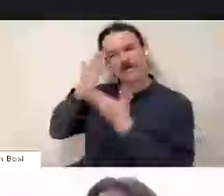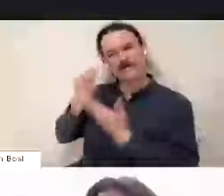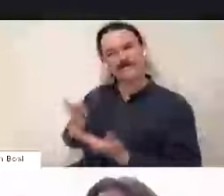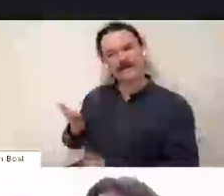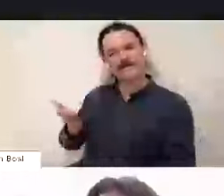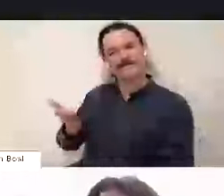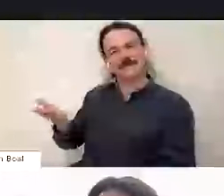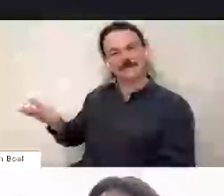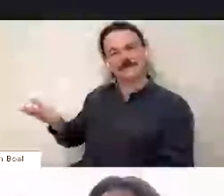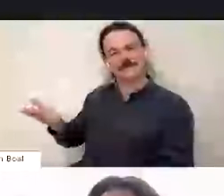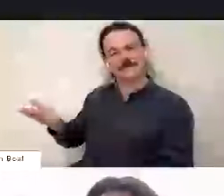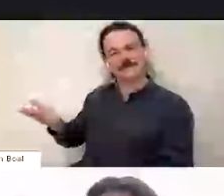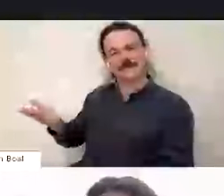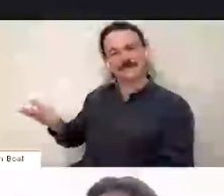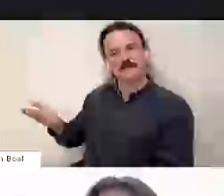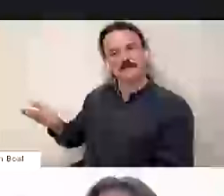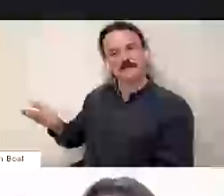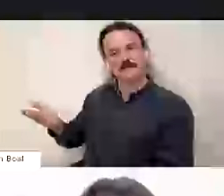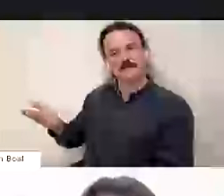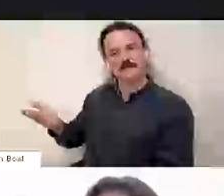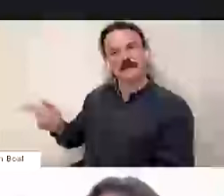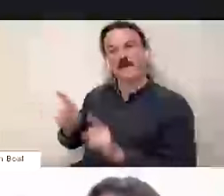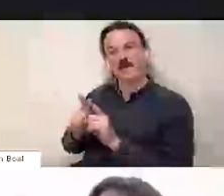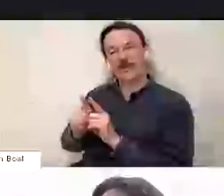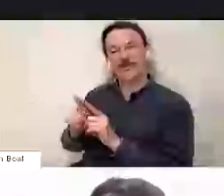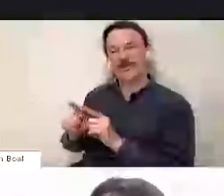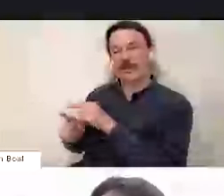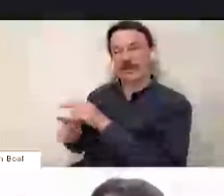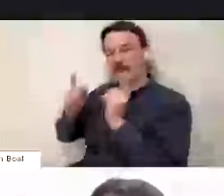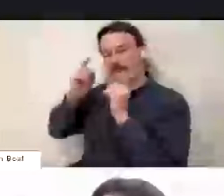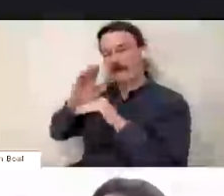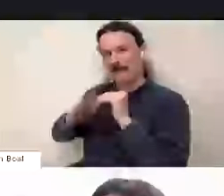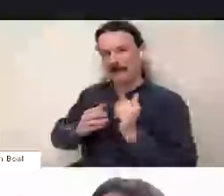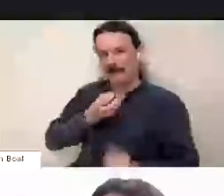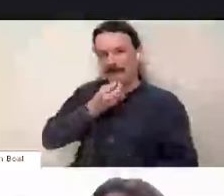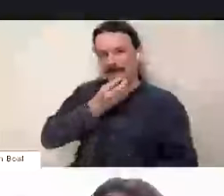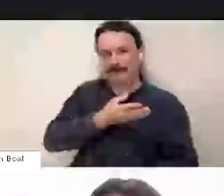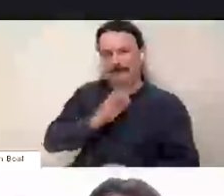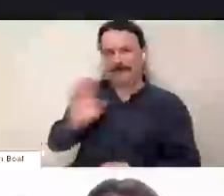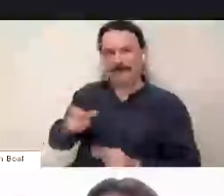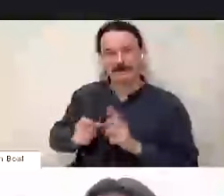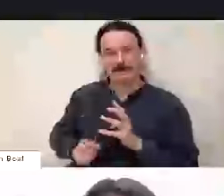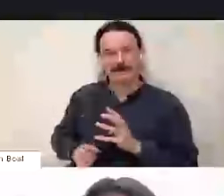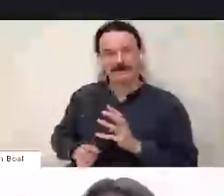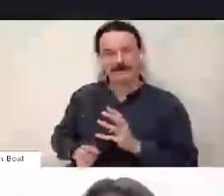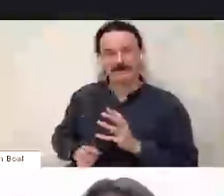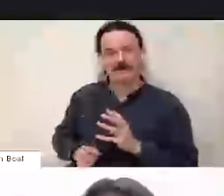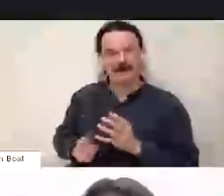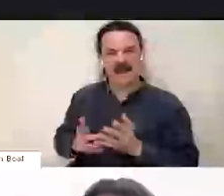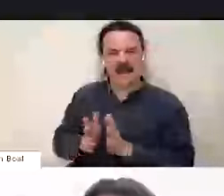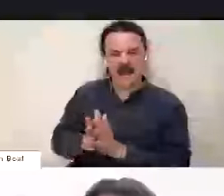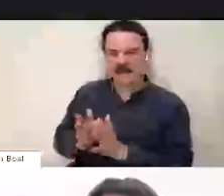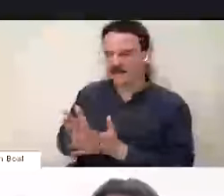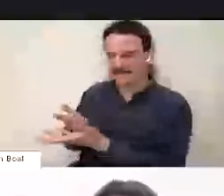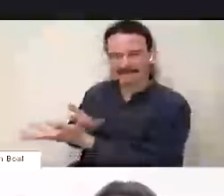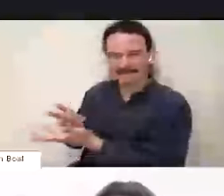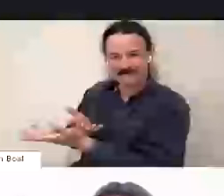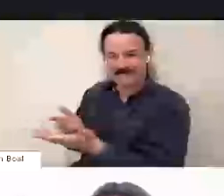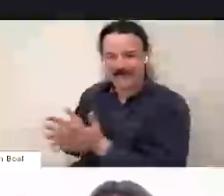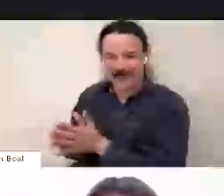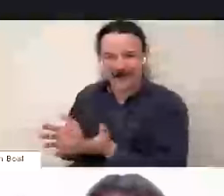potential concerns about disclosure? Interesting one. that is a great question and Mm, gets to the point